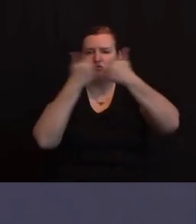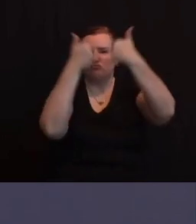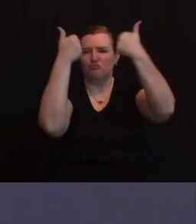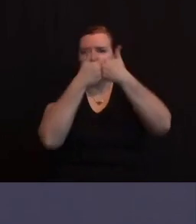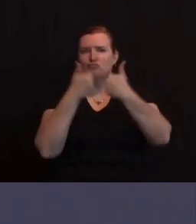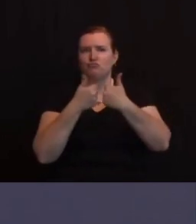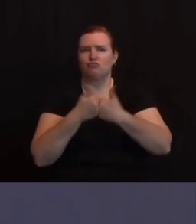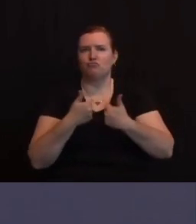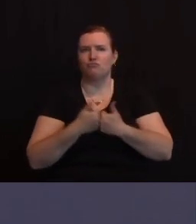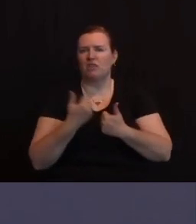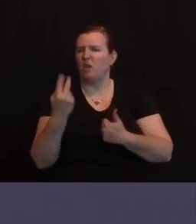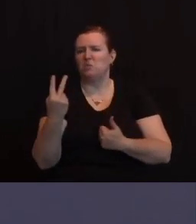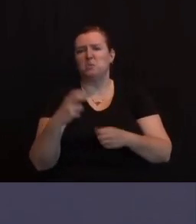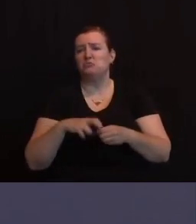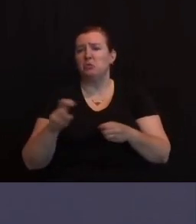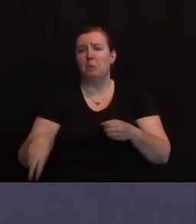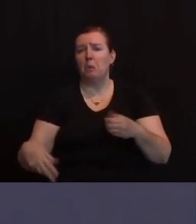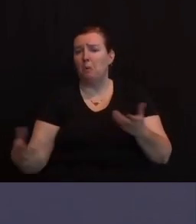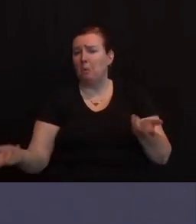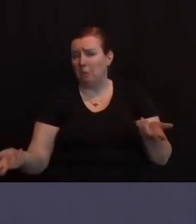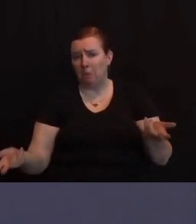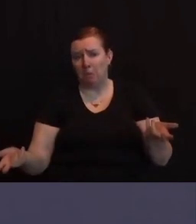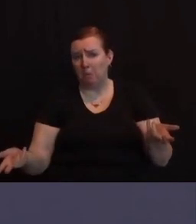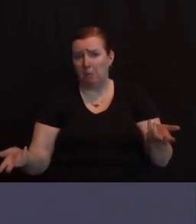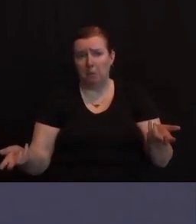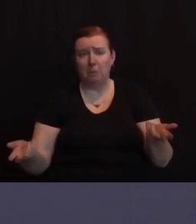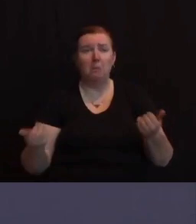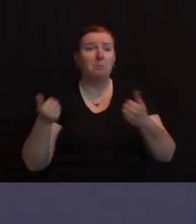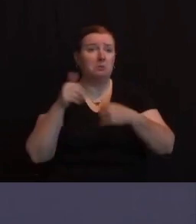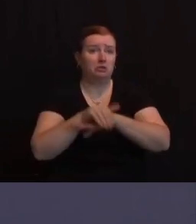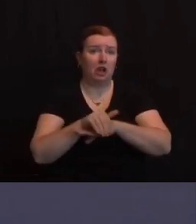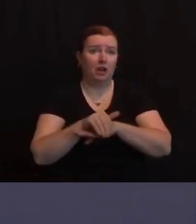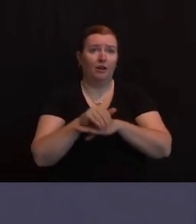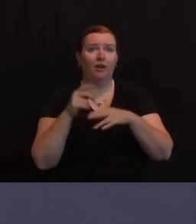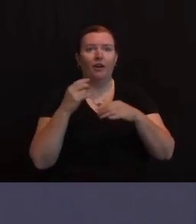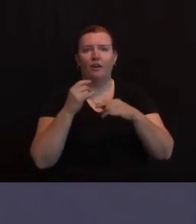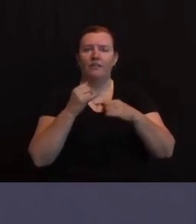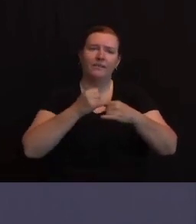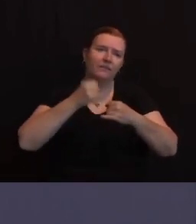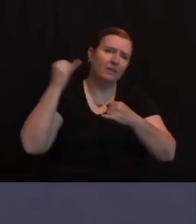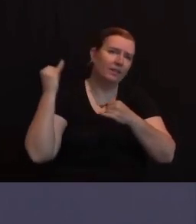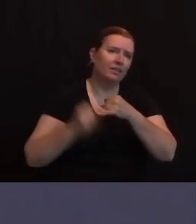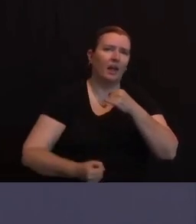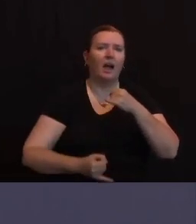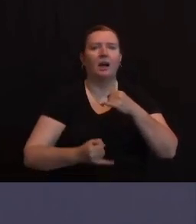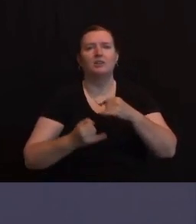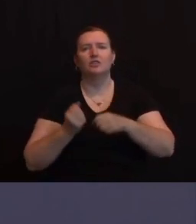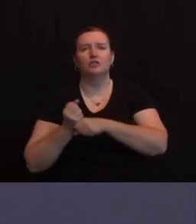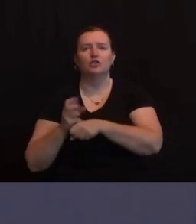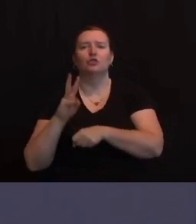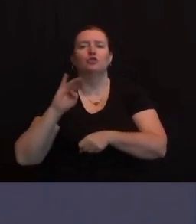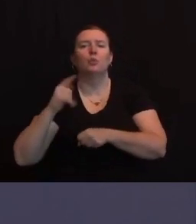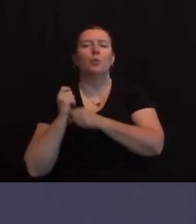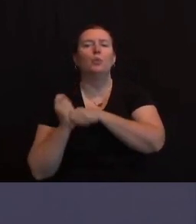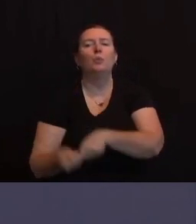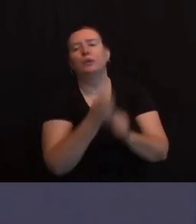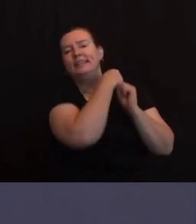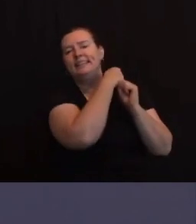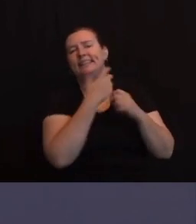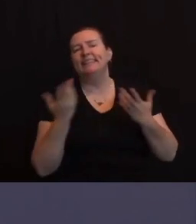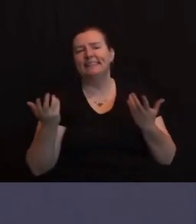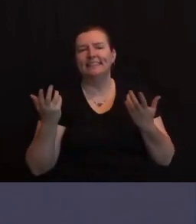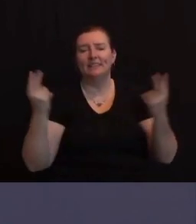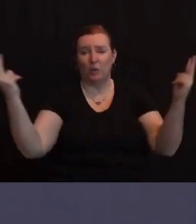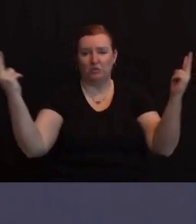tournament. We're seeing the last swing tonight. That's a much more, a smaller back-to-back-to-back series of